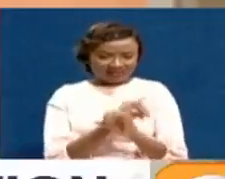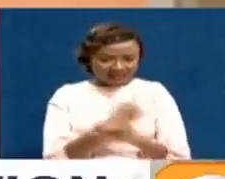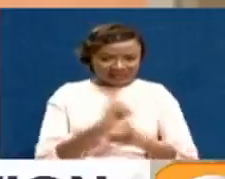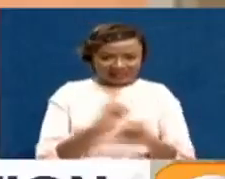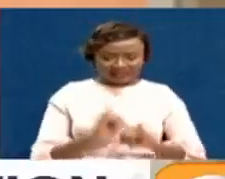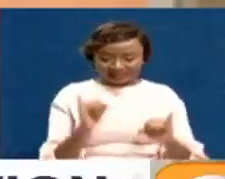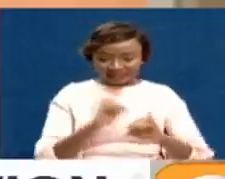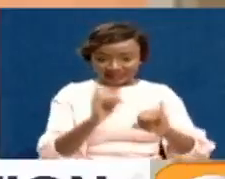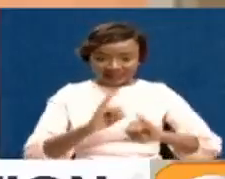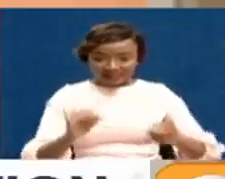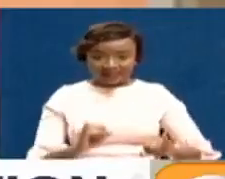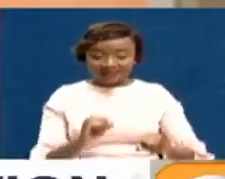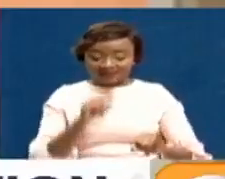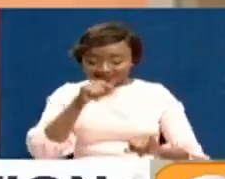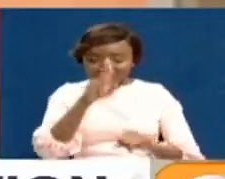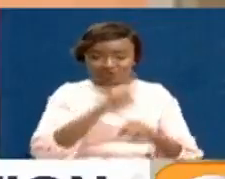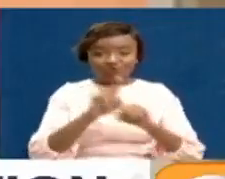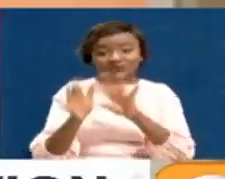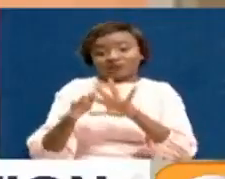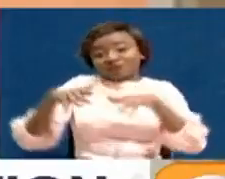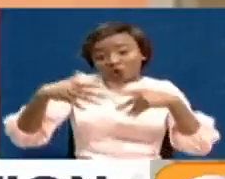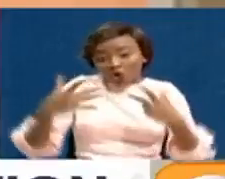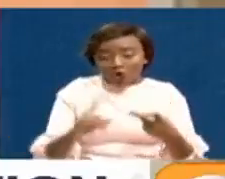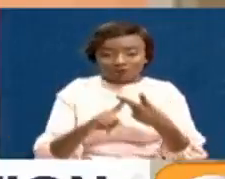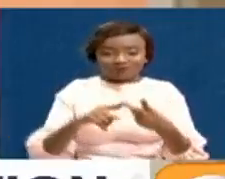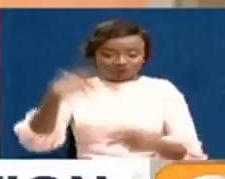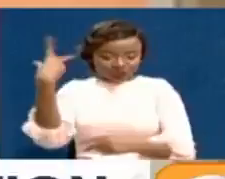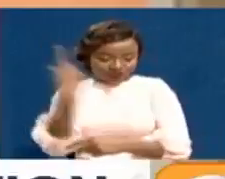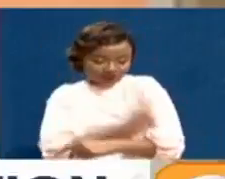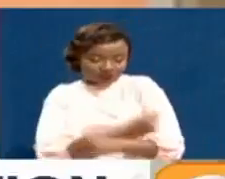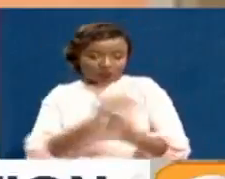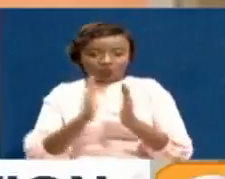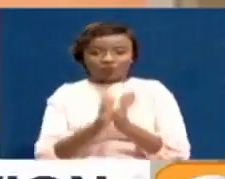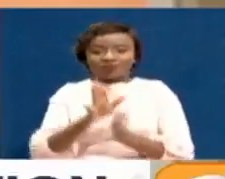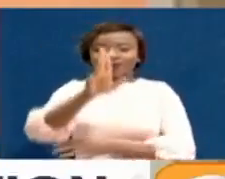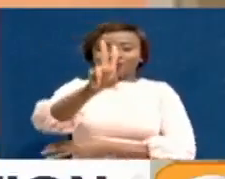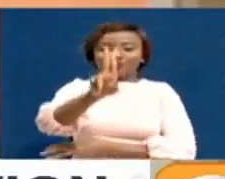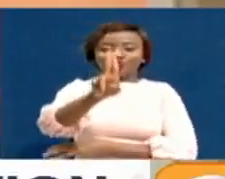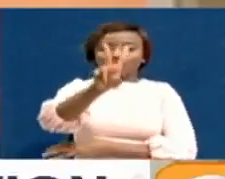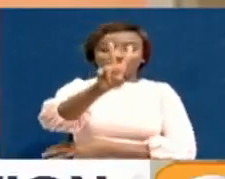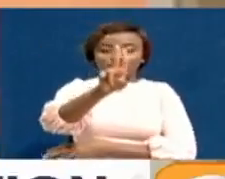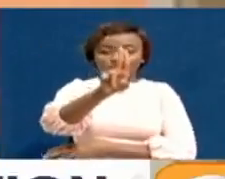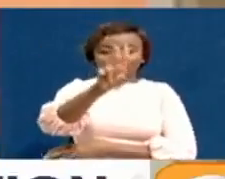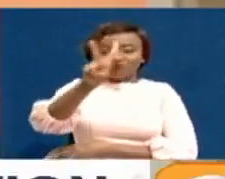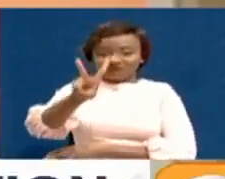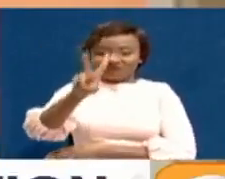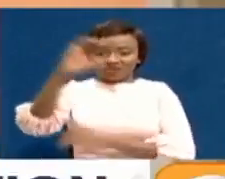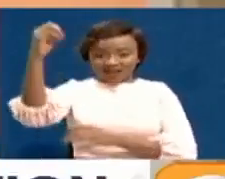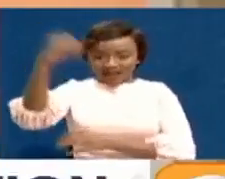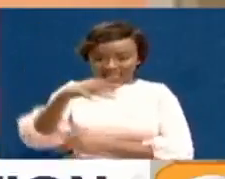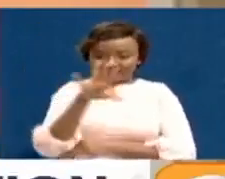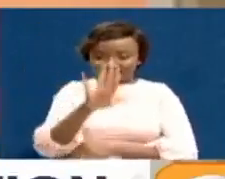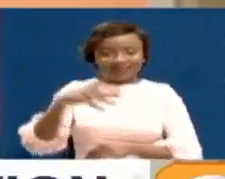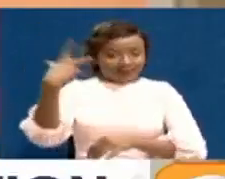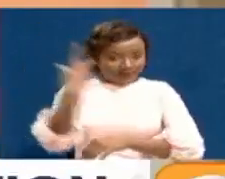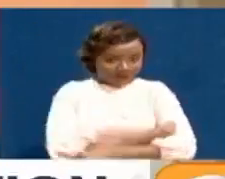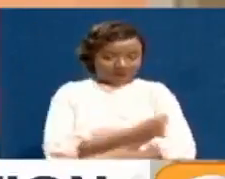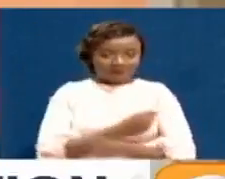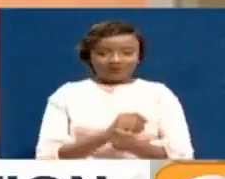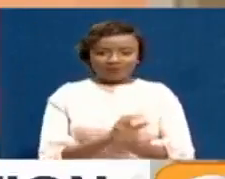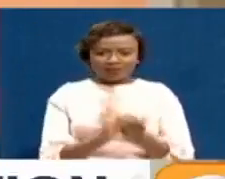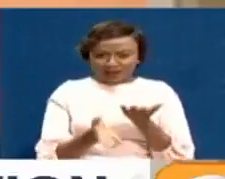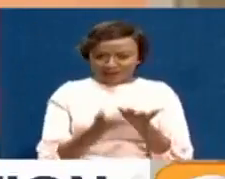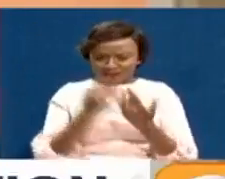patients' bodies with UV light, an idea dismissed by a doctor at the briefing. Another of his officials